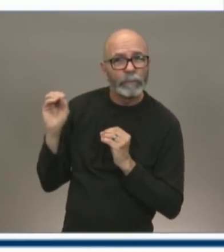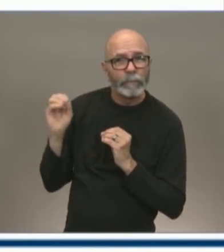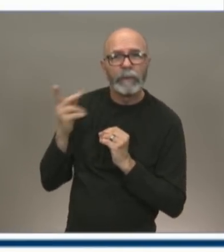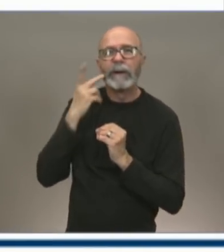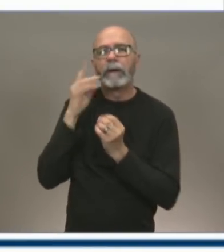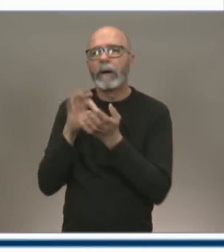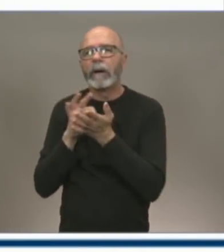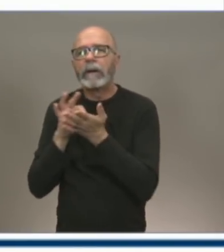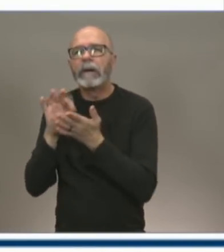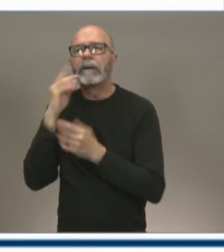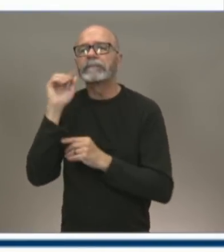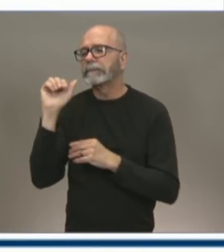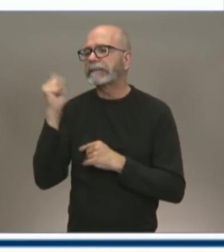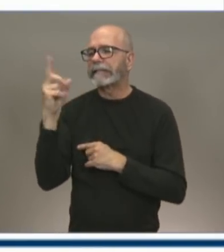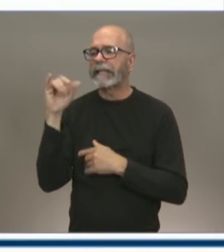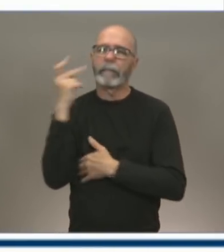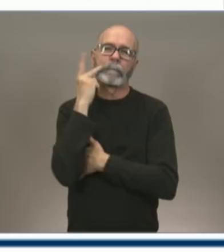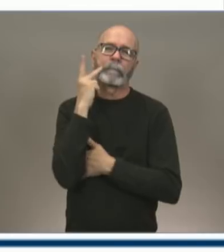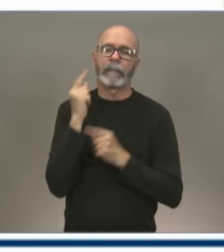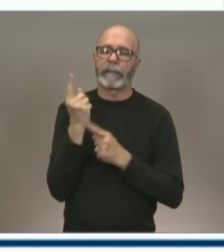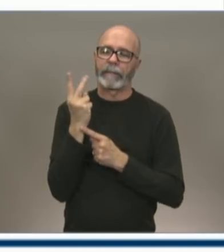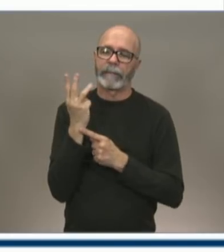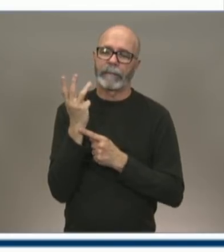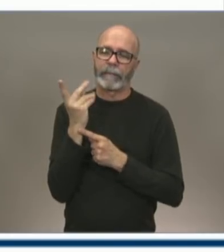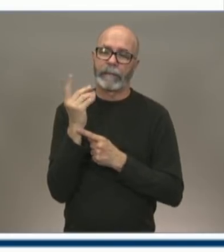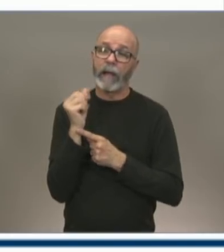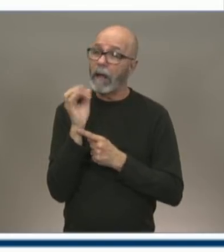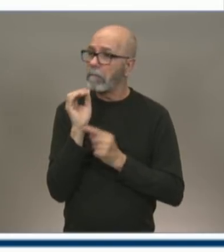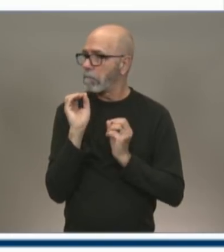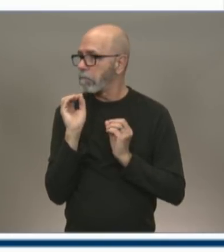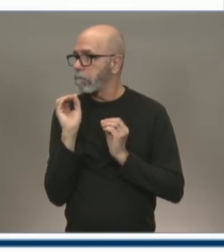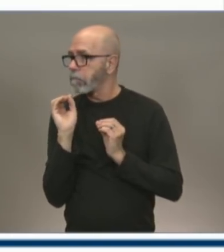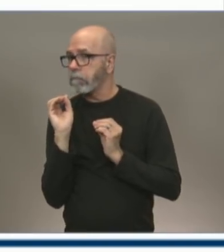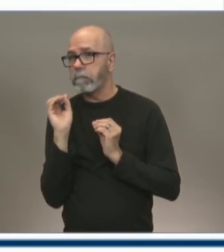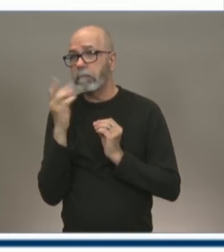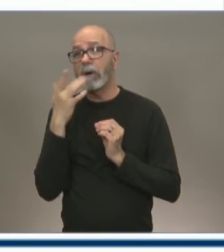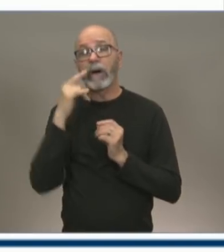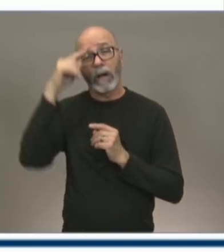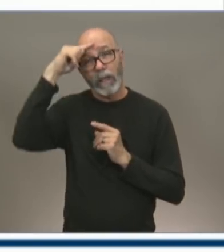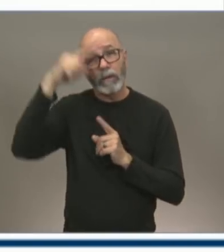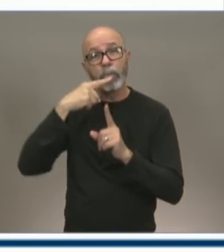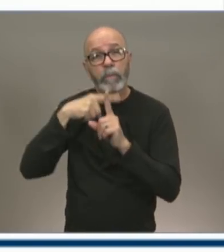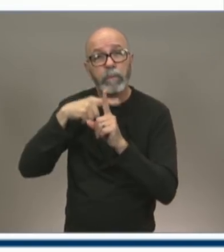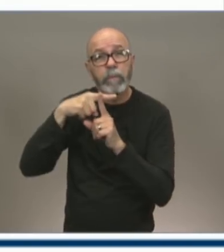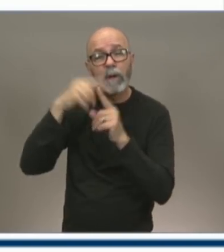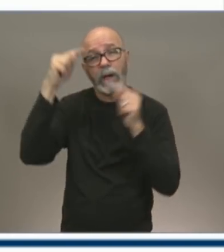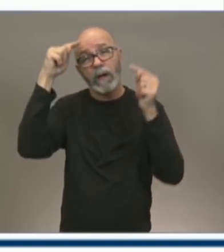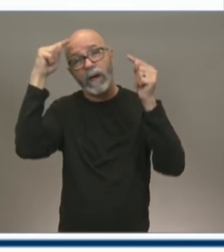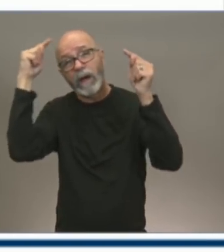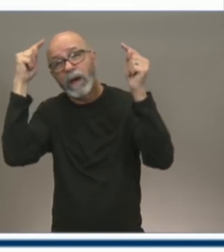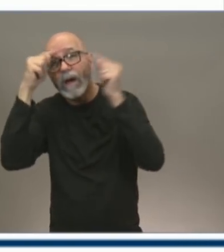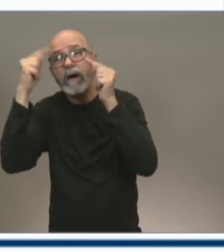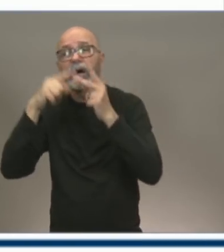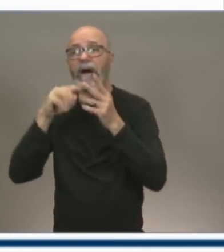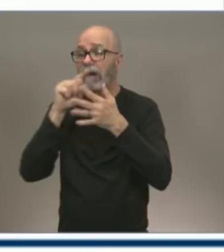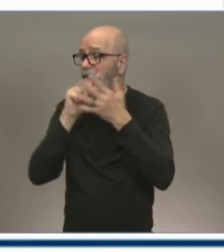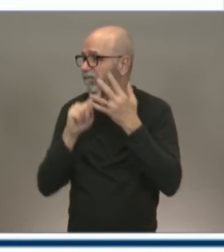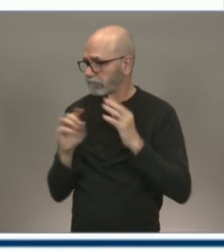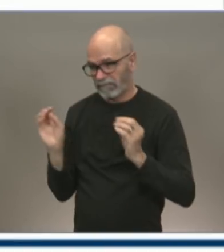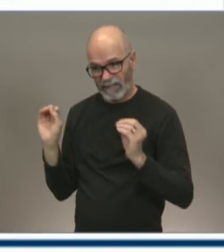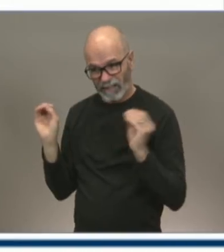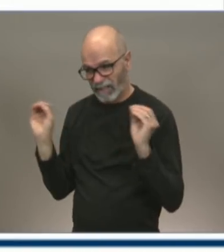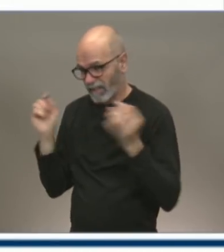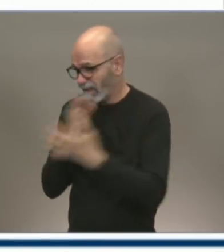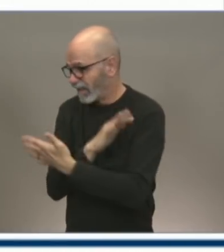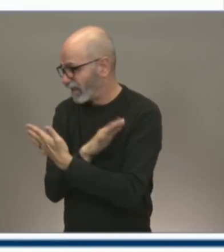days from the date that they were tested. If all their acute symptoms, fever, headache, etc., are resolved, then they can be considered to